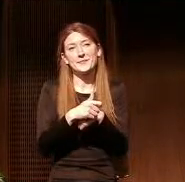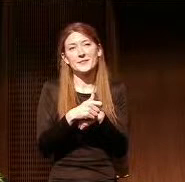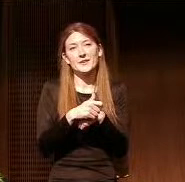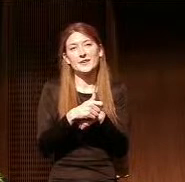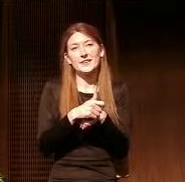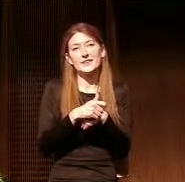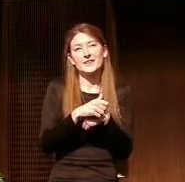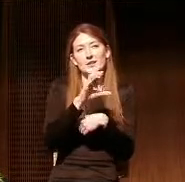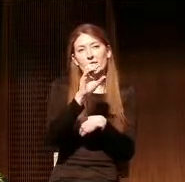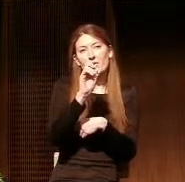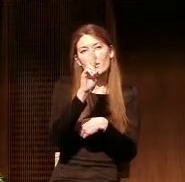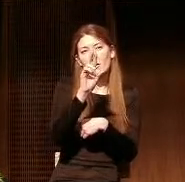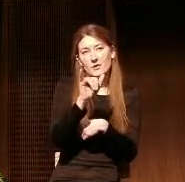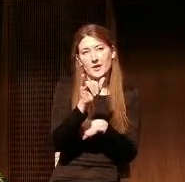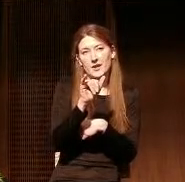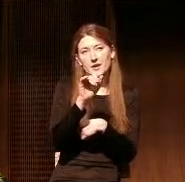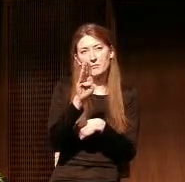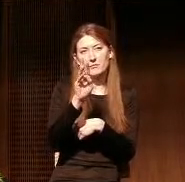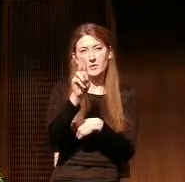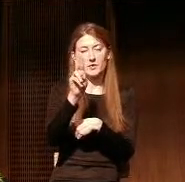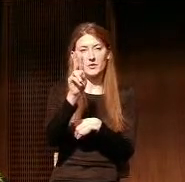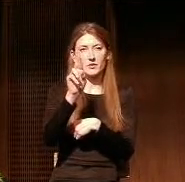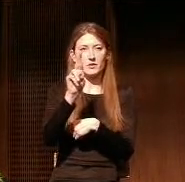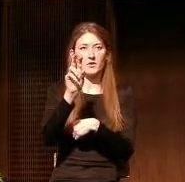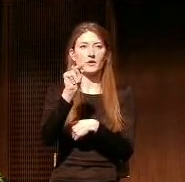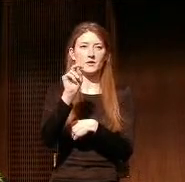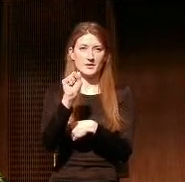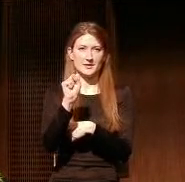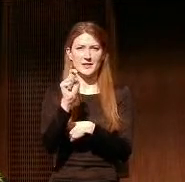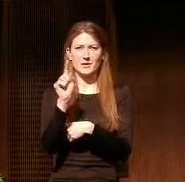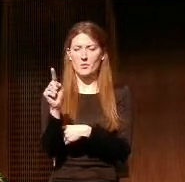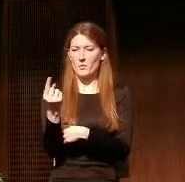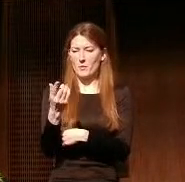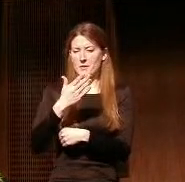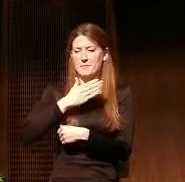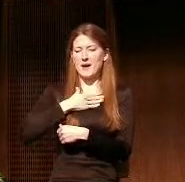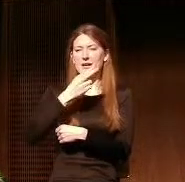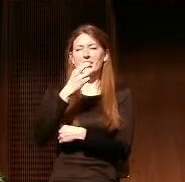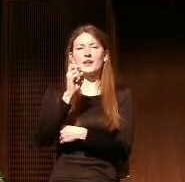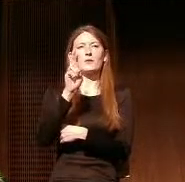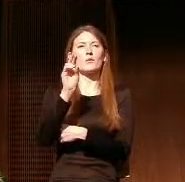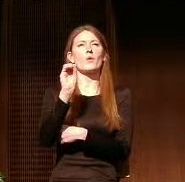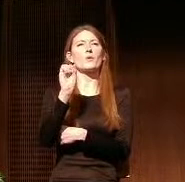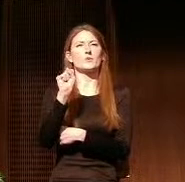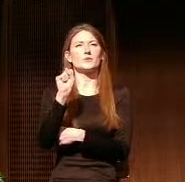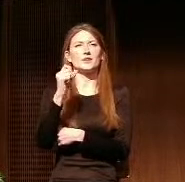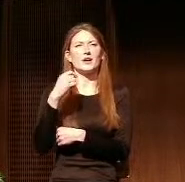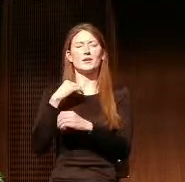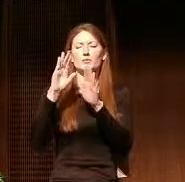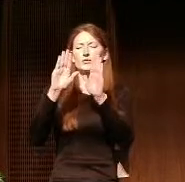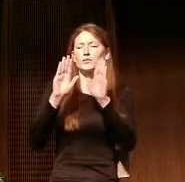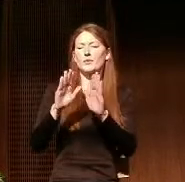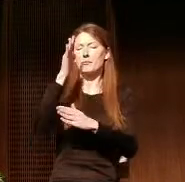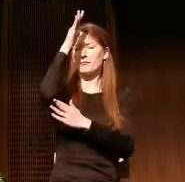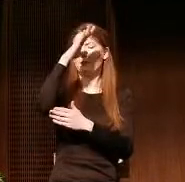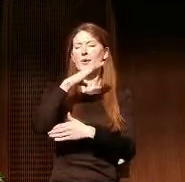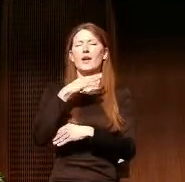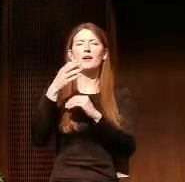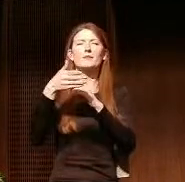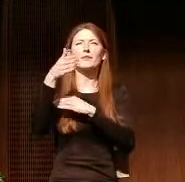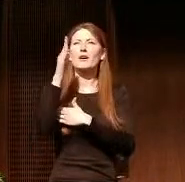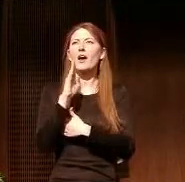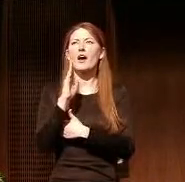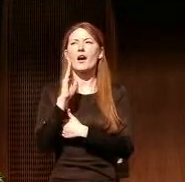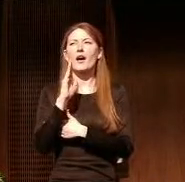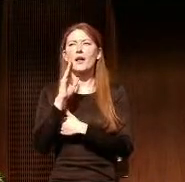Corey Burns wrote, "He's one of my heroes, a silent servant, an incredible man of God whose positive